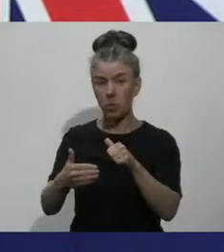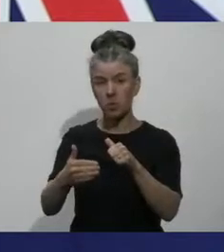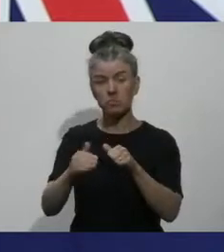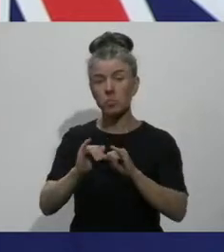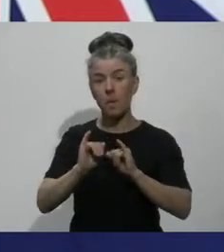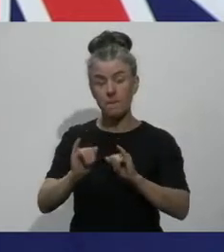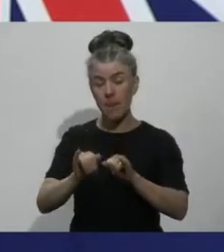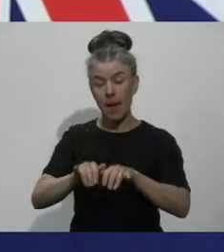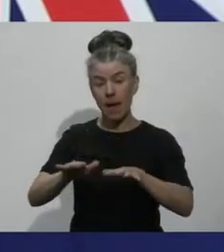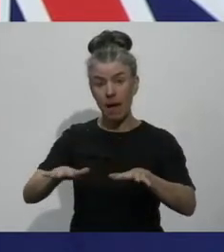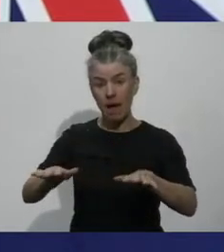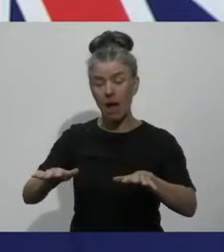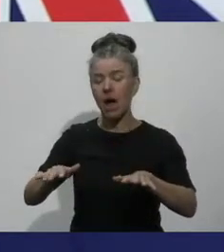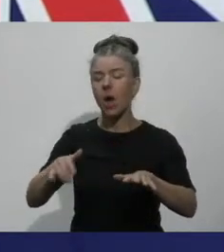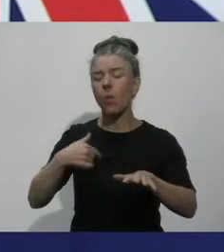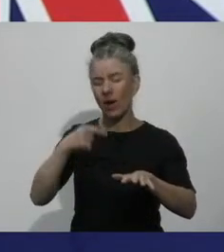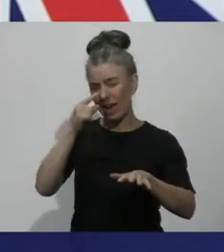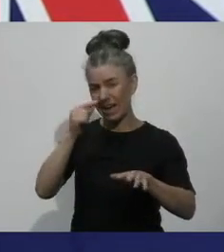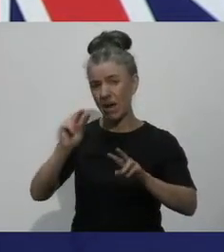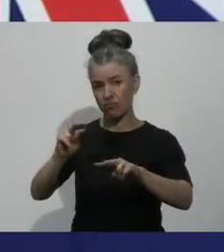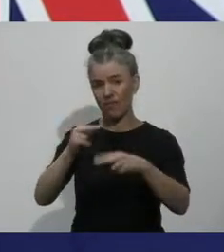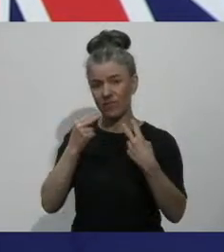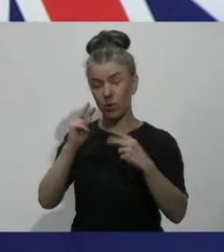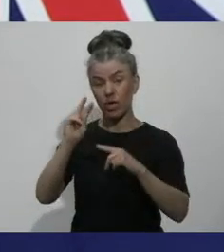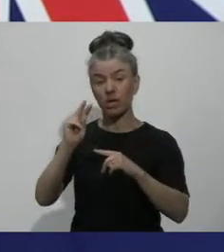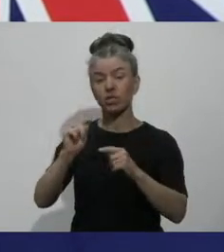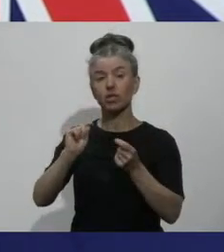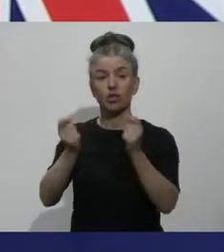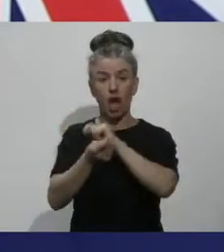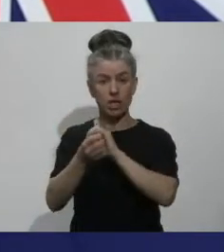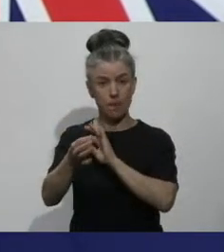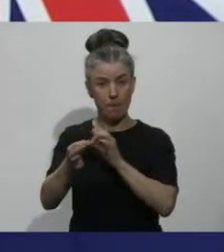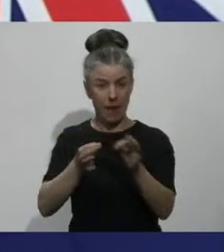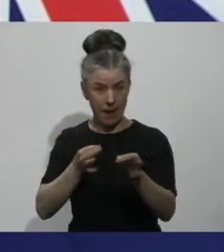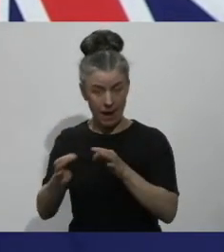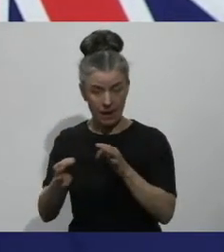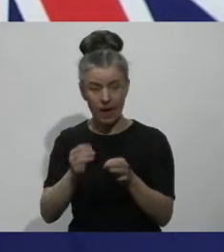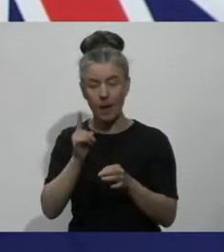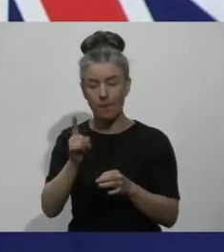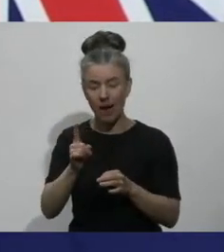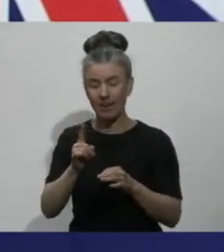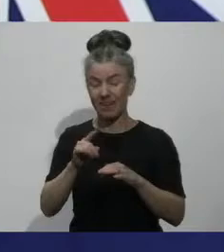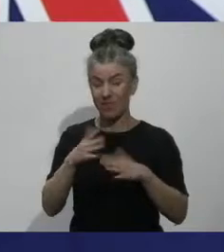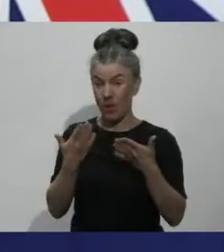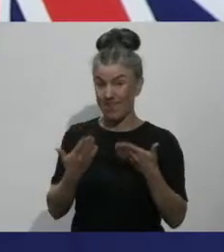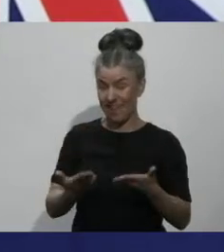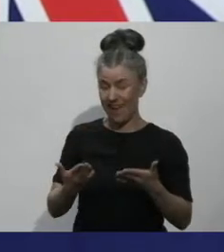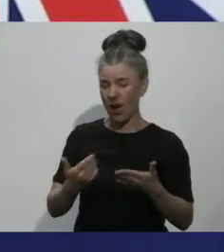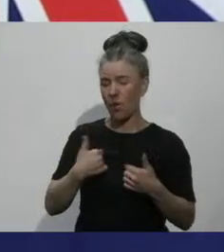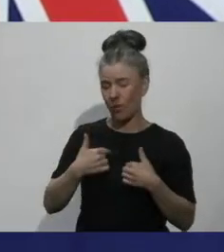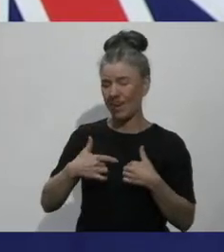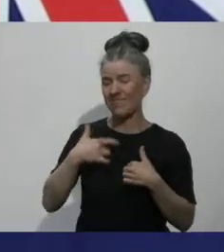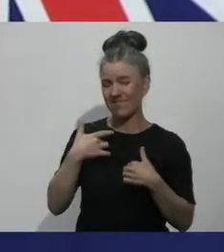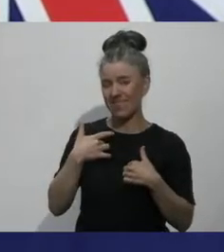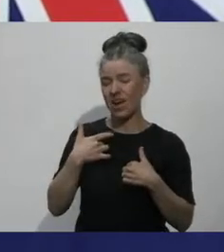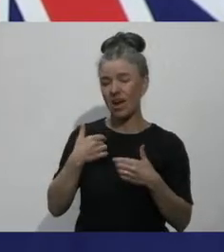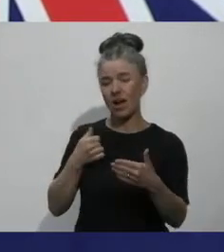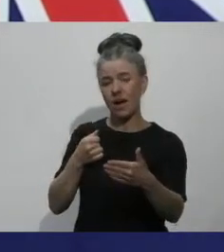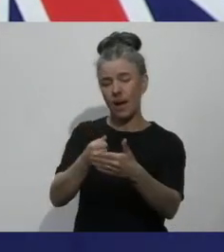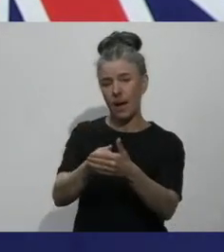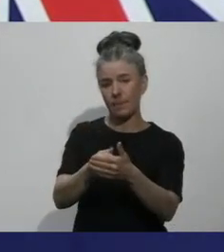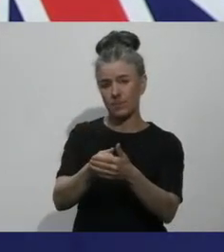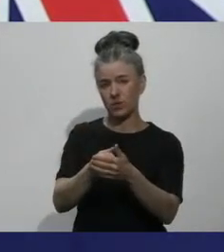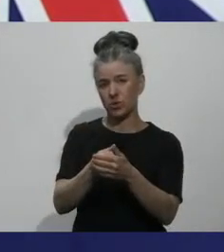give ourselves the space to consider our settings, but ultimately, for the sake of certainty, we foresee it being no longer at this stage